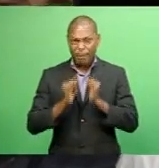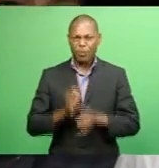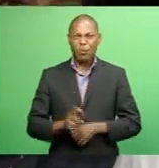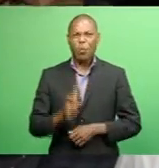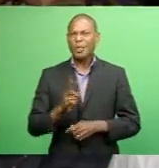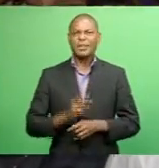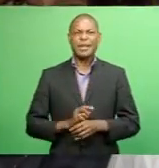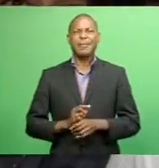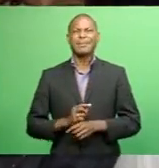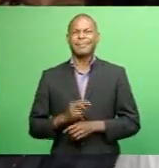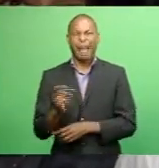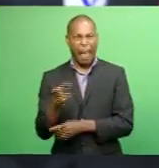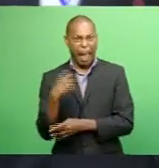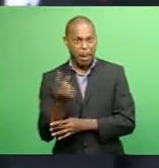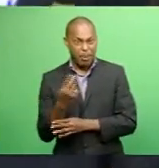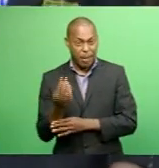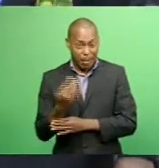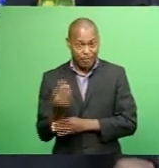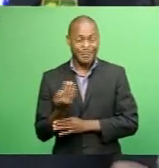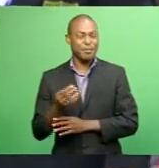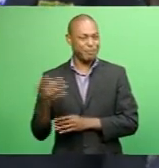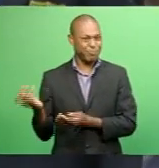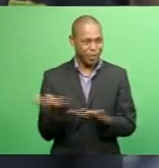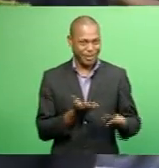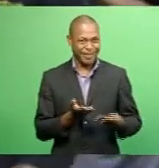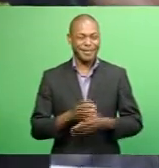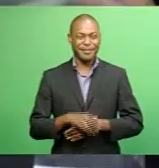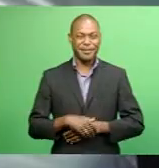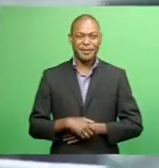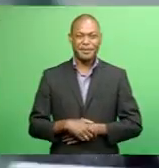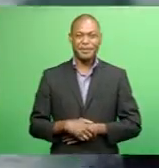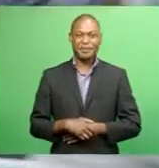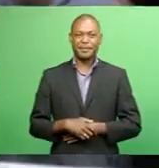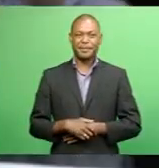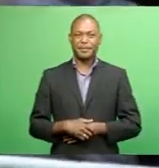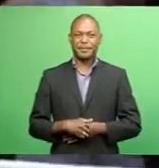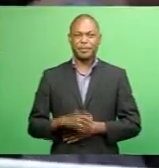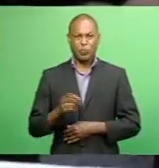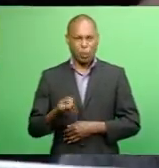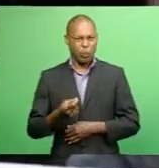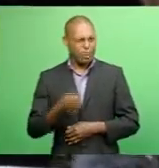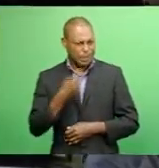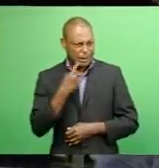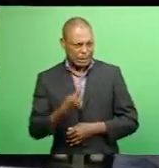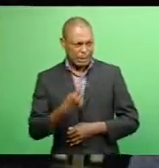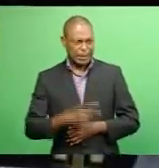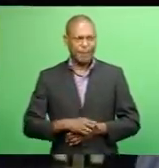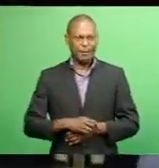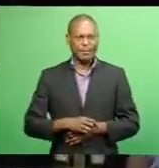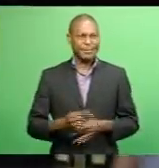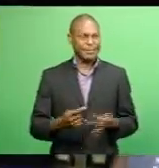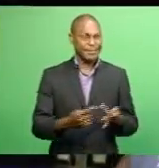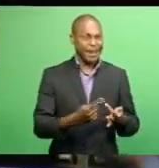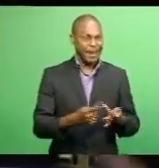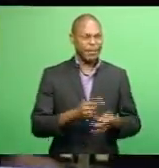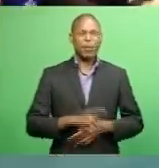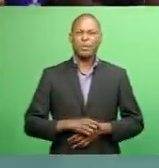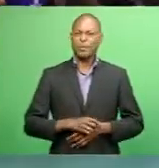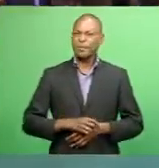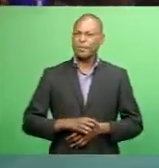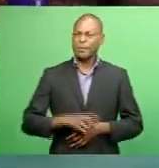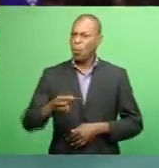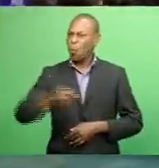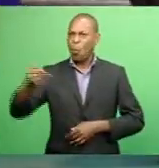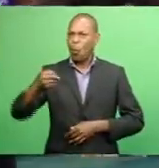And today we proved by knockout. However, Singh's corner claimed the referee stopped the fight abruptly as